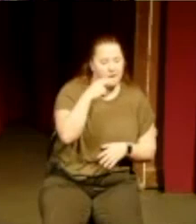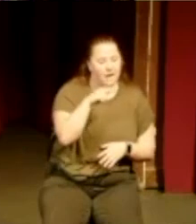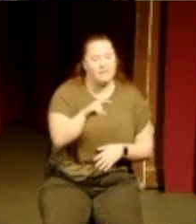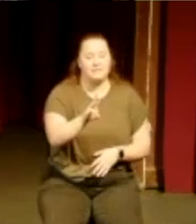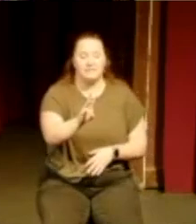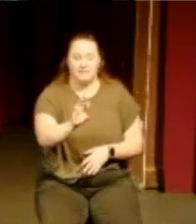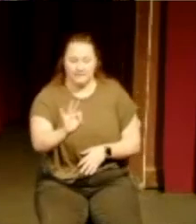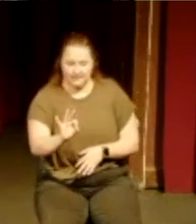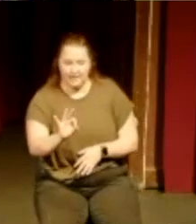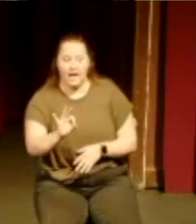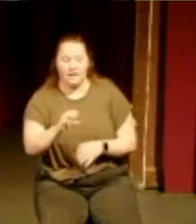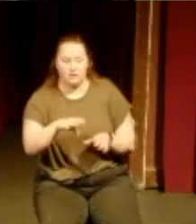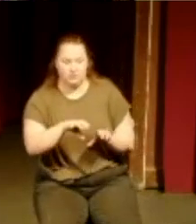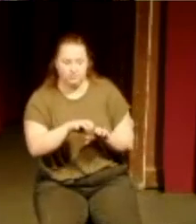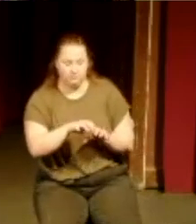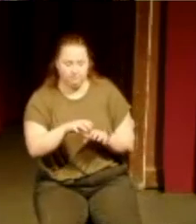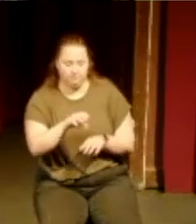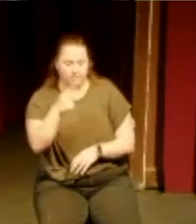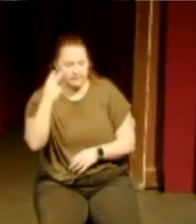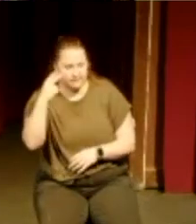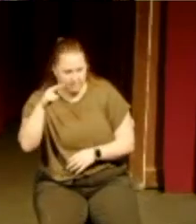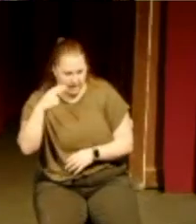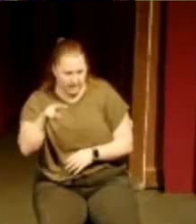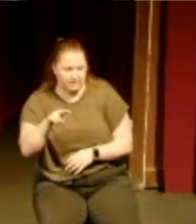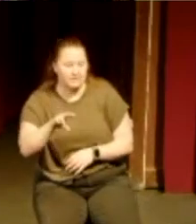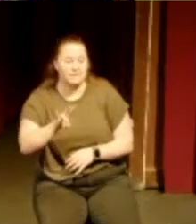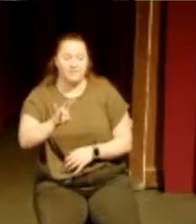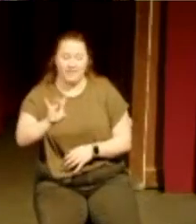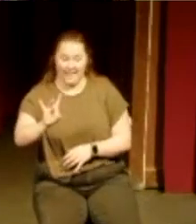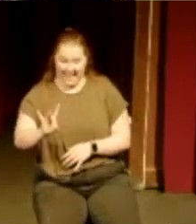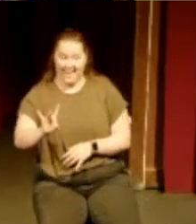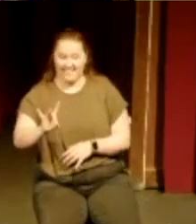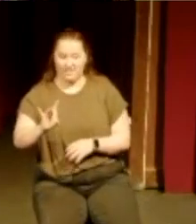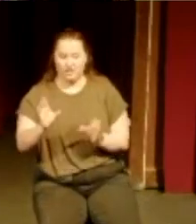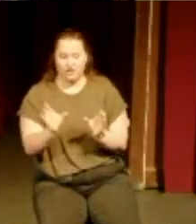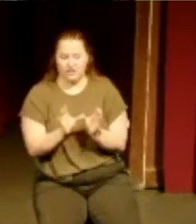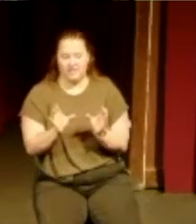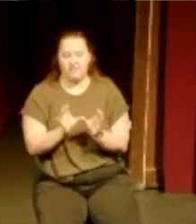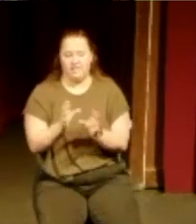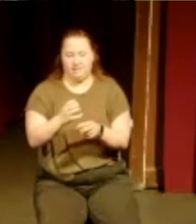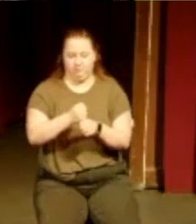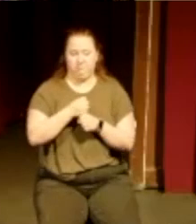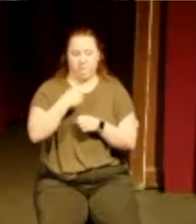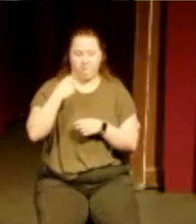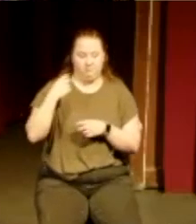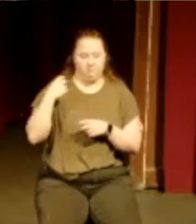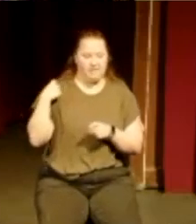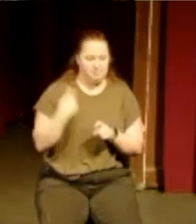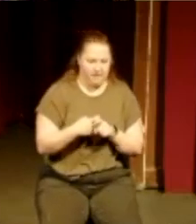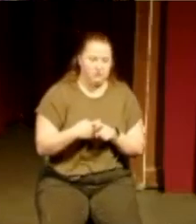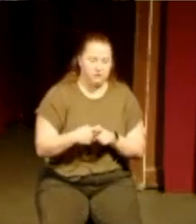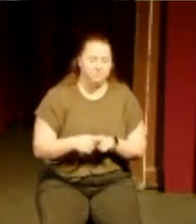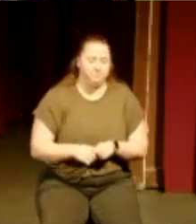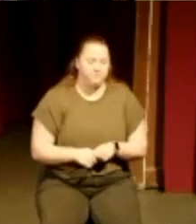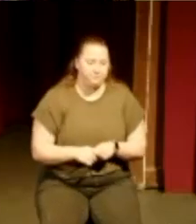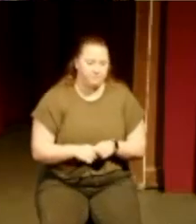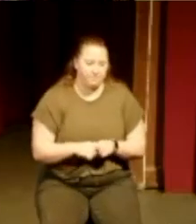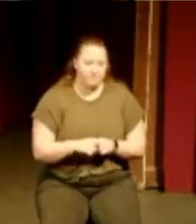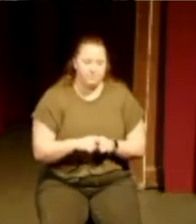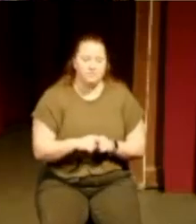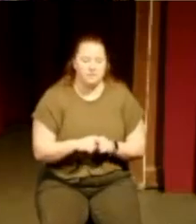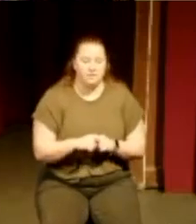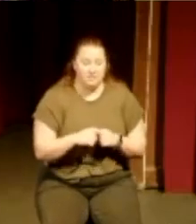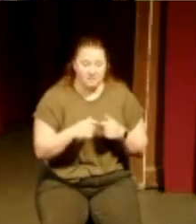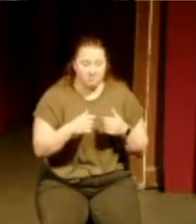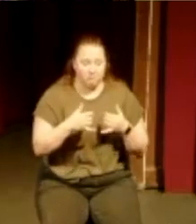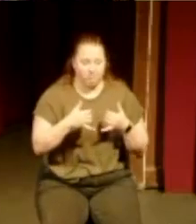69% of our degree recipients were Hispanic, and 78% of our certificate recipients were Hispanic. Again, not a mirror image. There's still work to